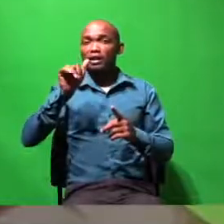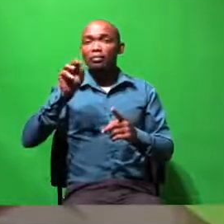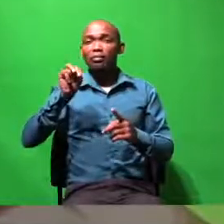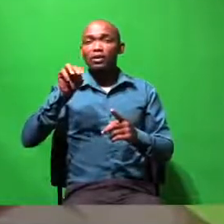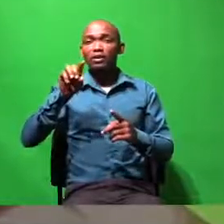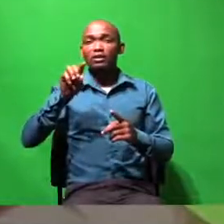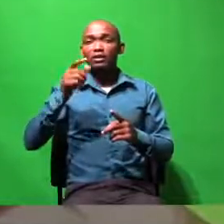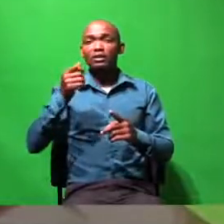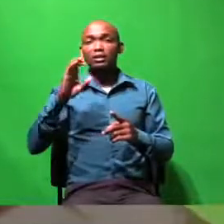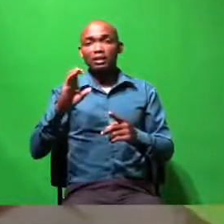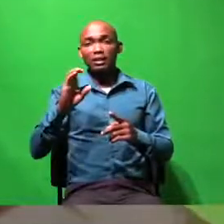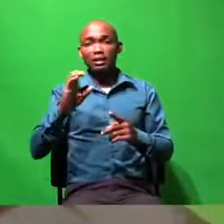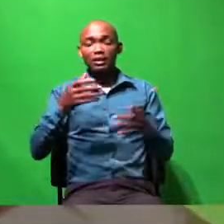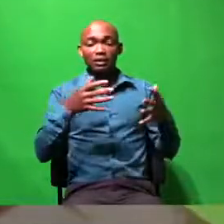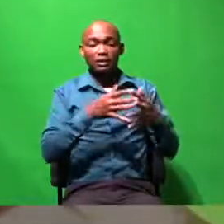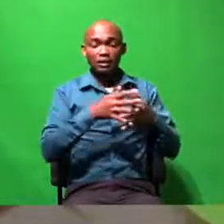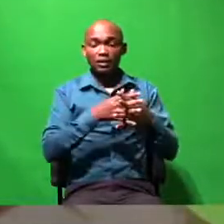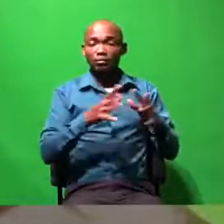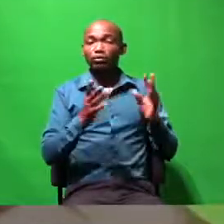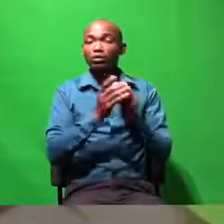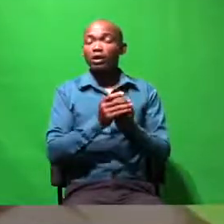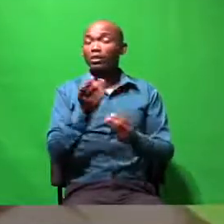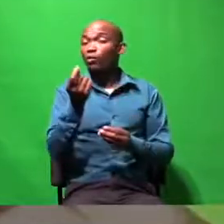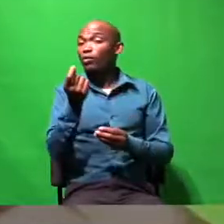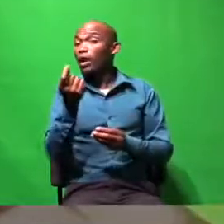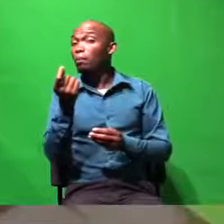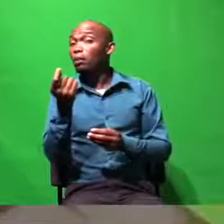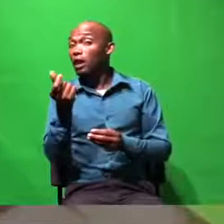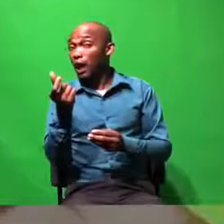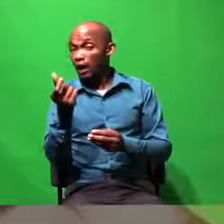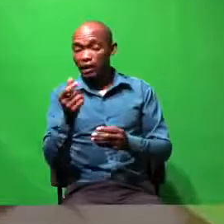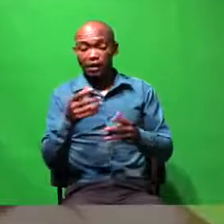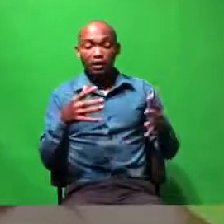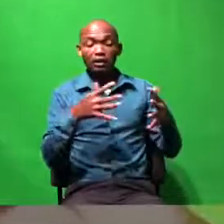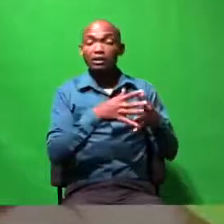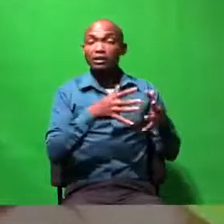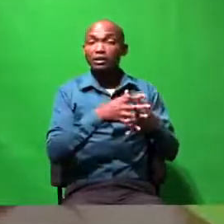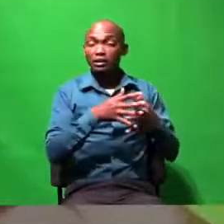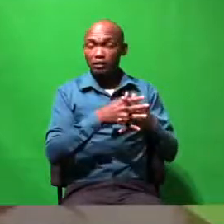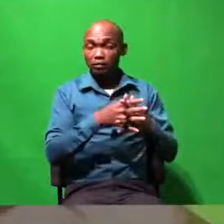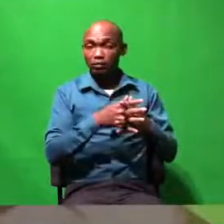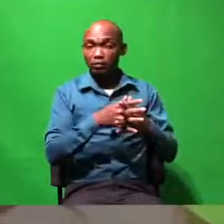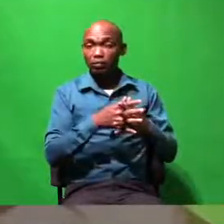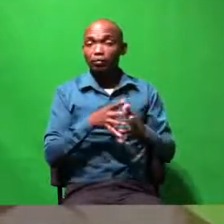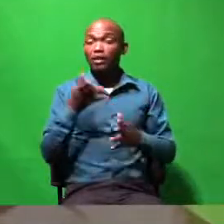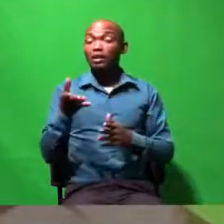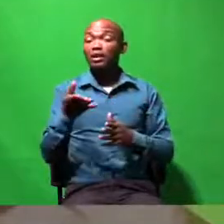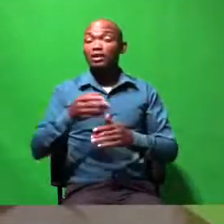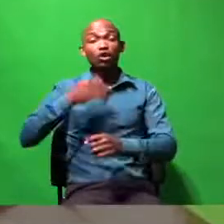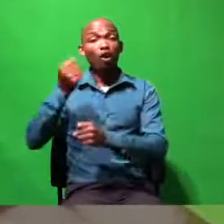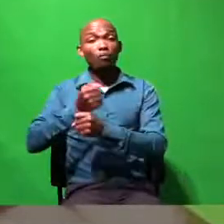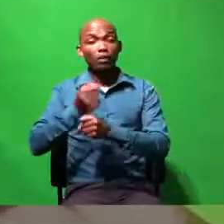blood system. These are two different systems operates within the